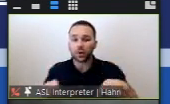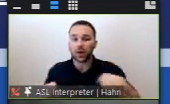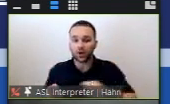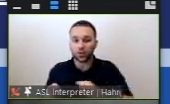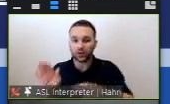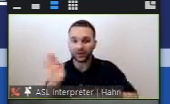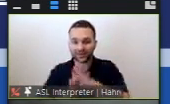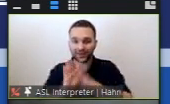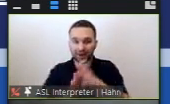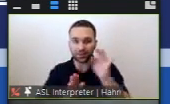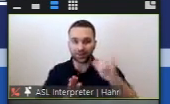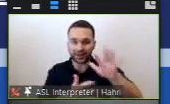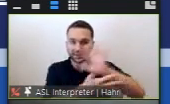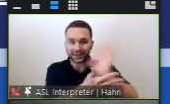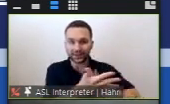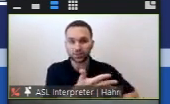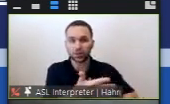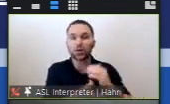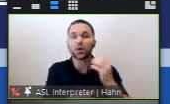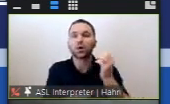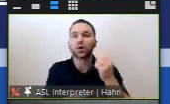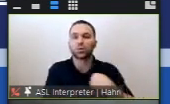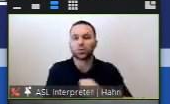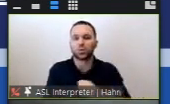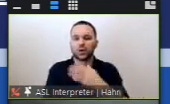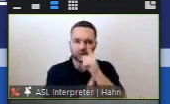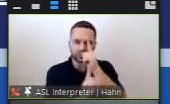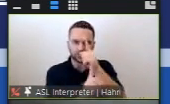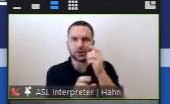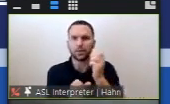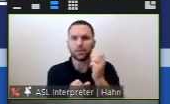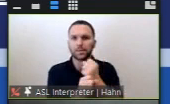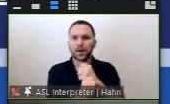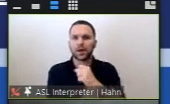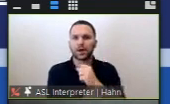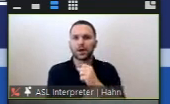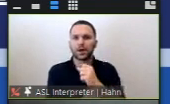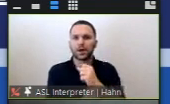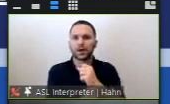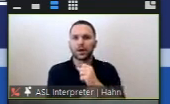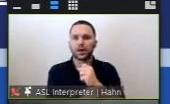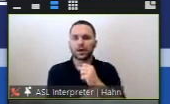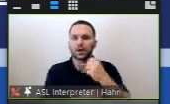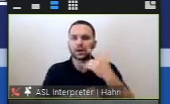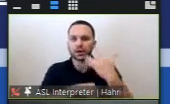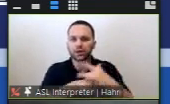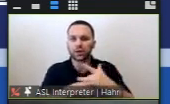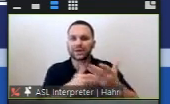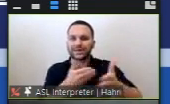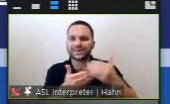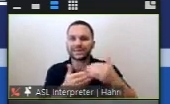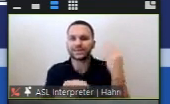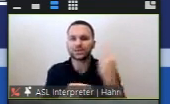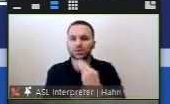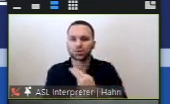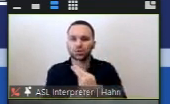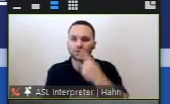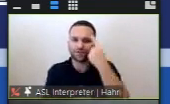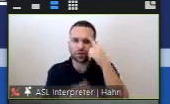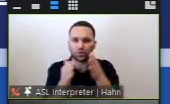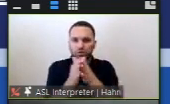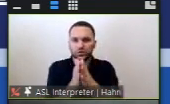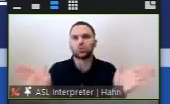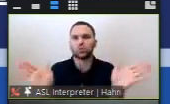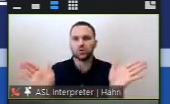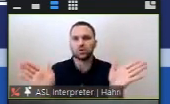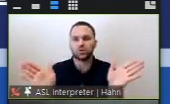it readily consumable by the general public. It can be complex and confusing data. And so it